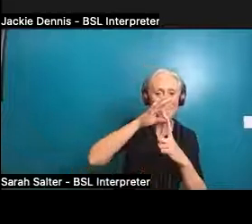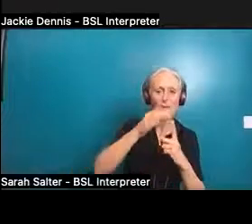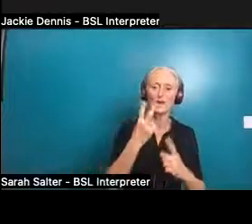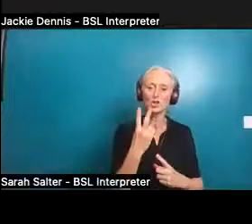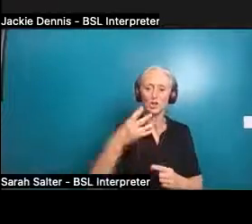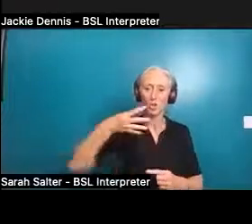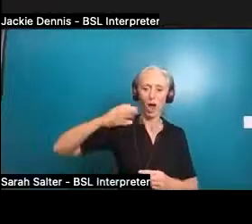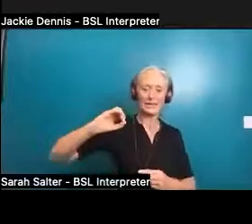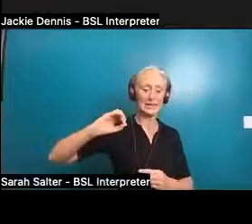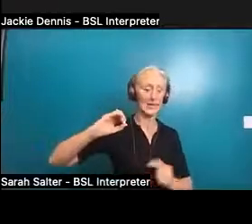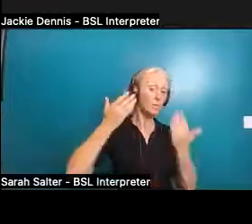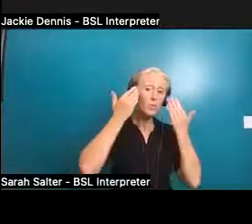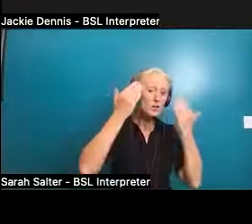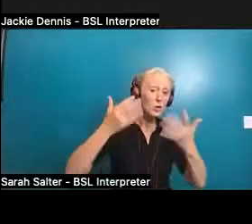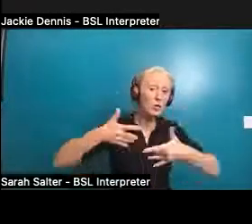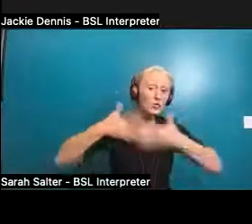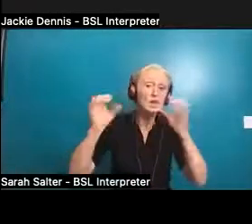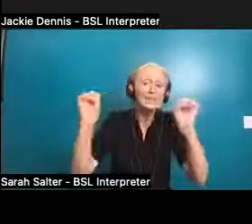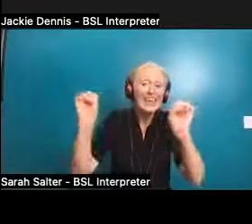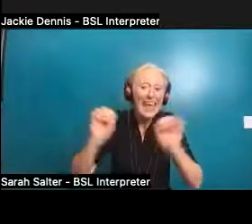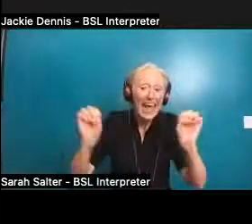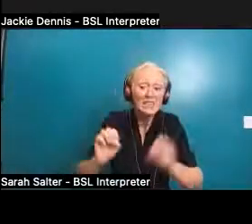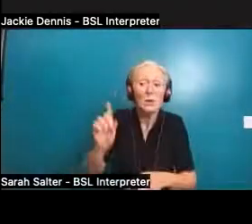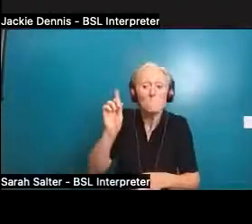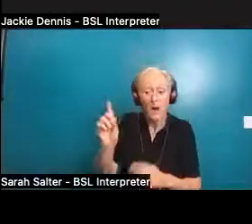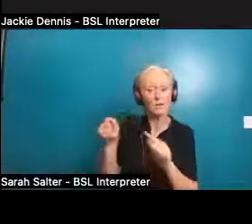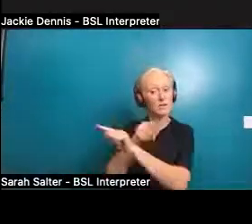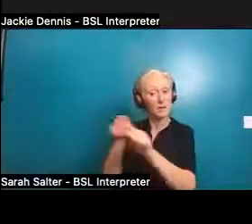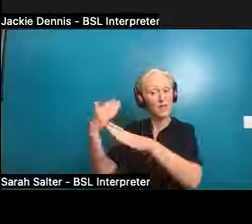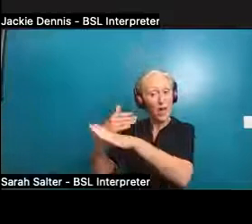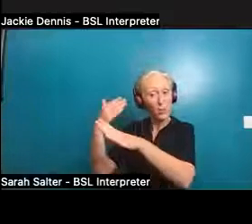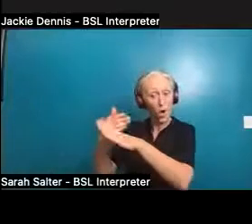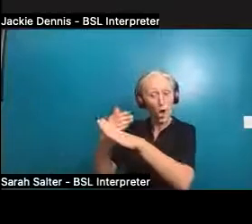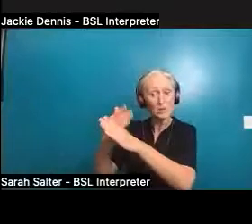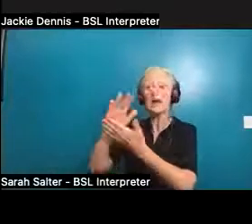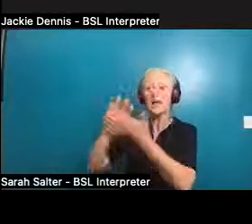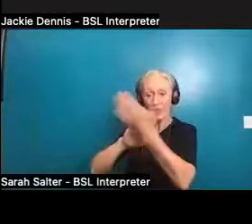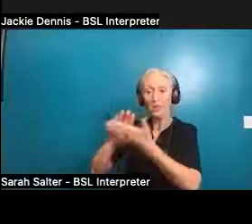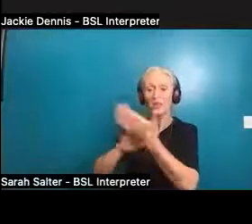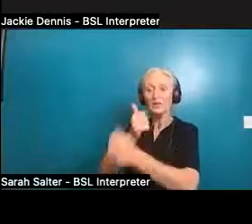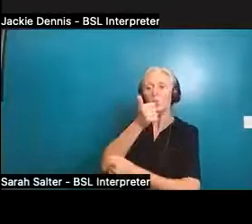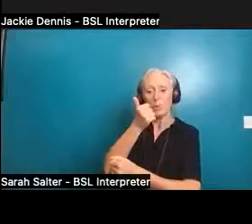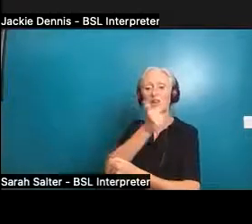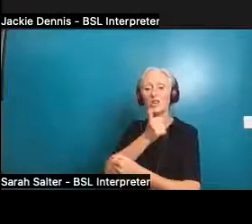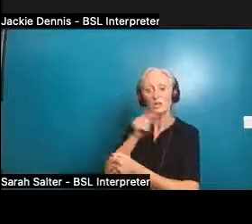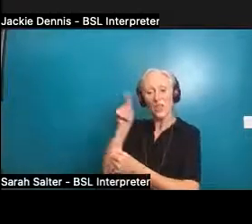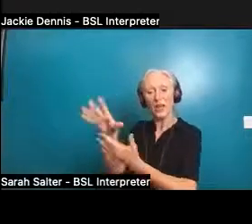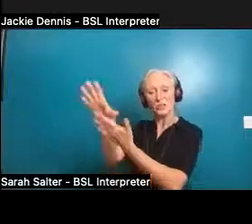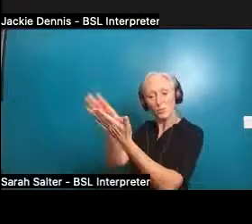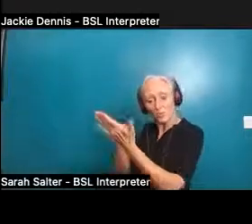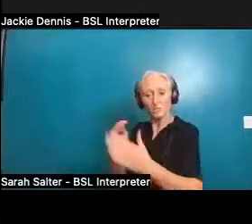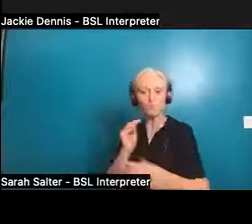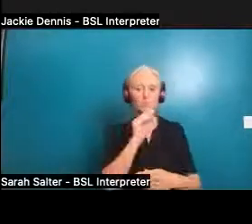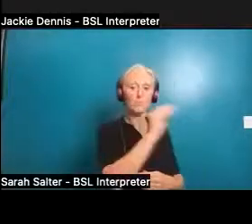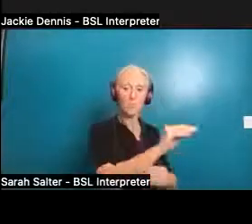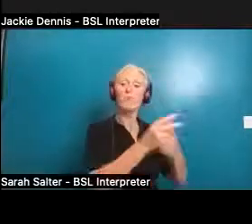but if that works, that's great, because it starts to set a precedence and we can then roll that out for other patients. But bearing